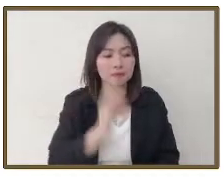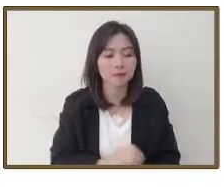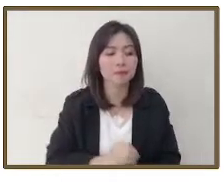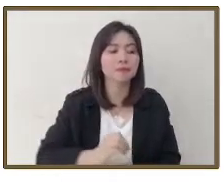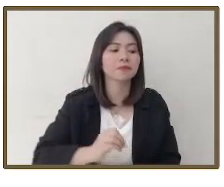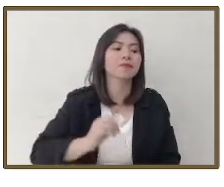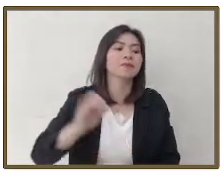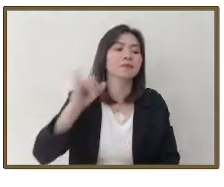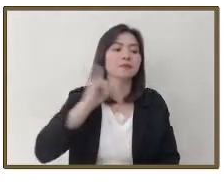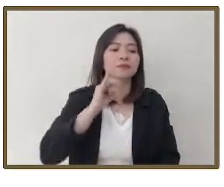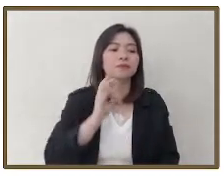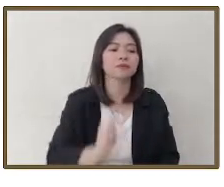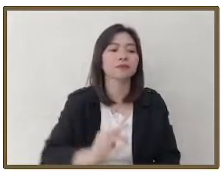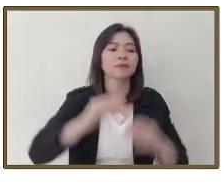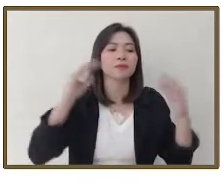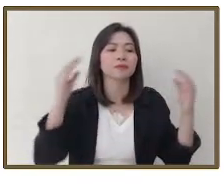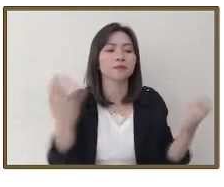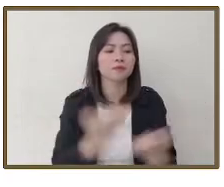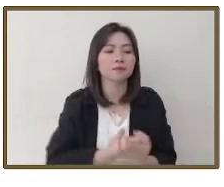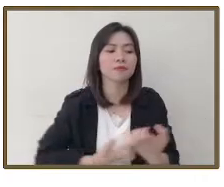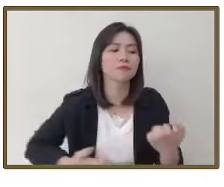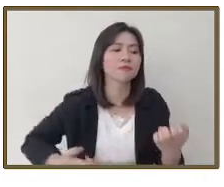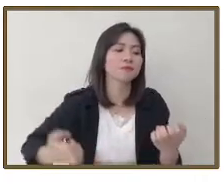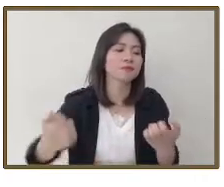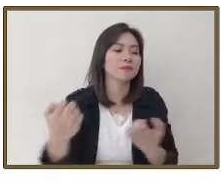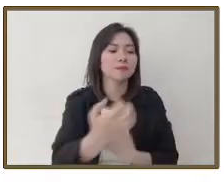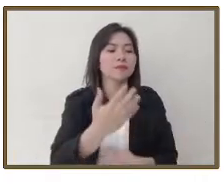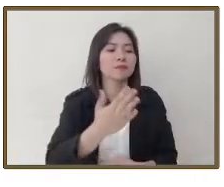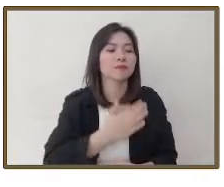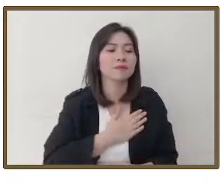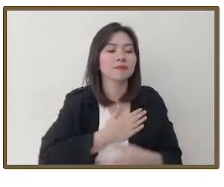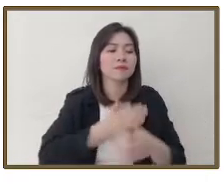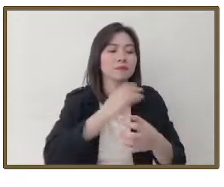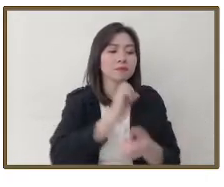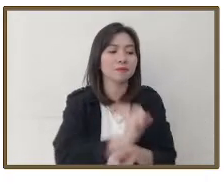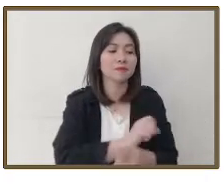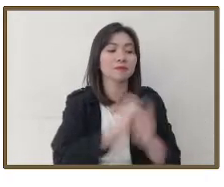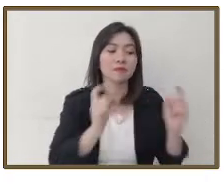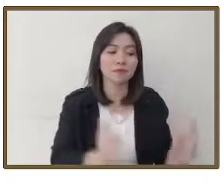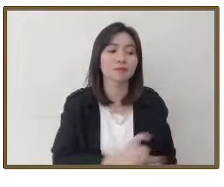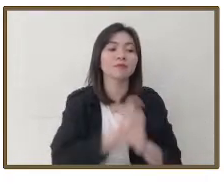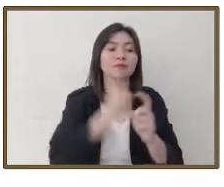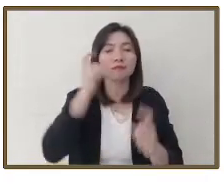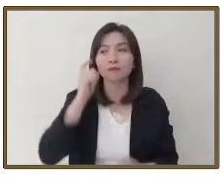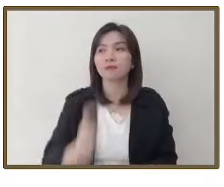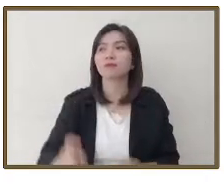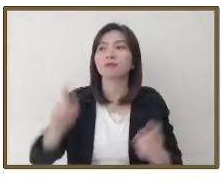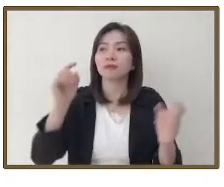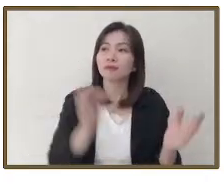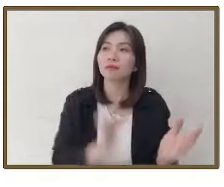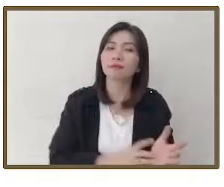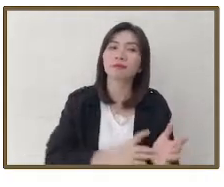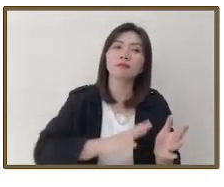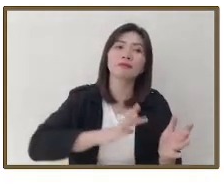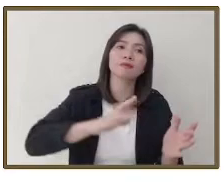past. Oh, I'm traded my shackles for